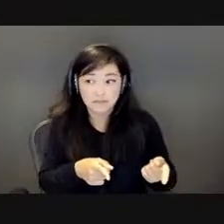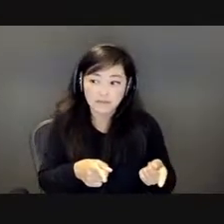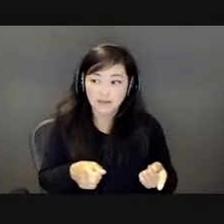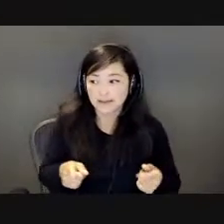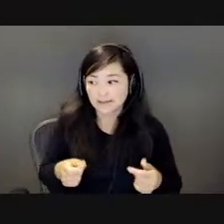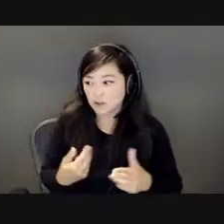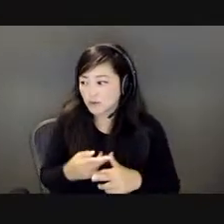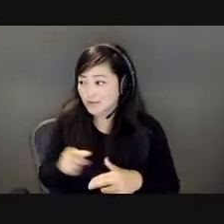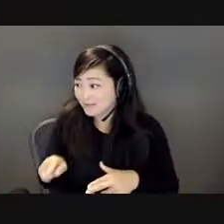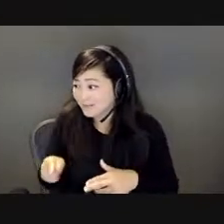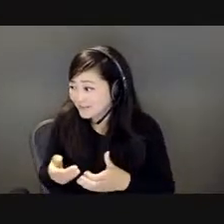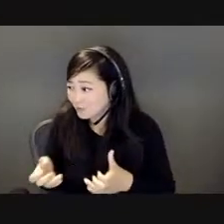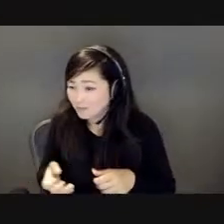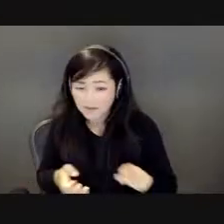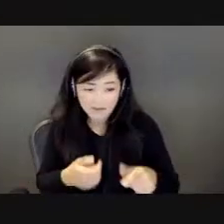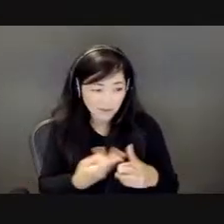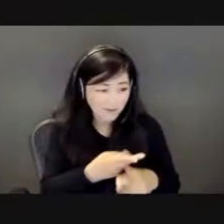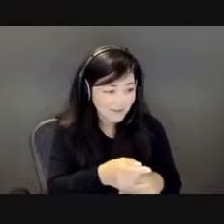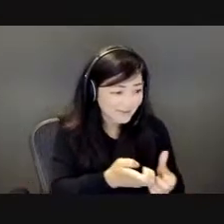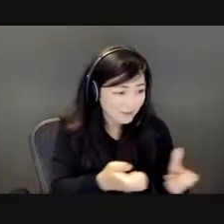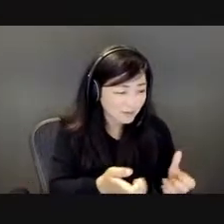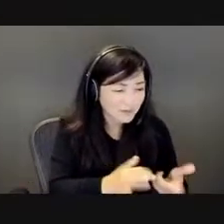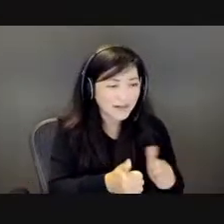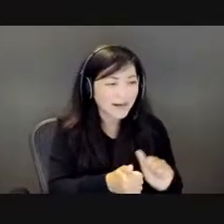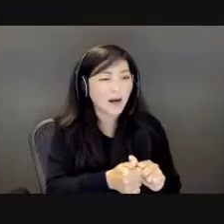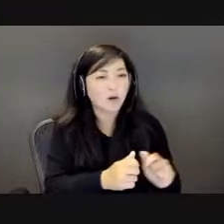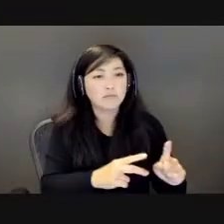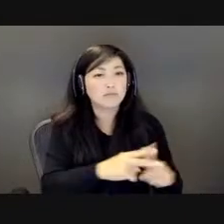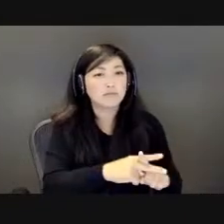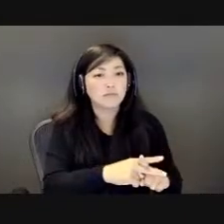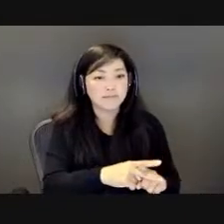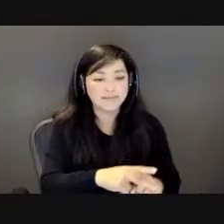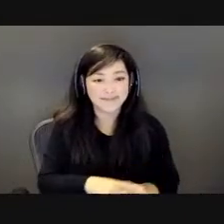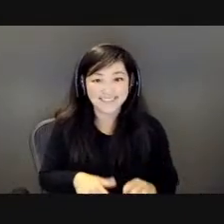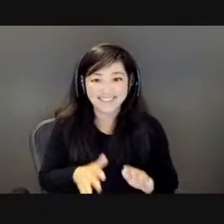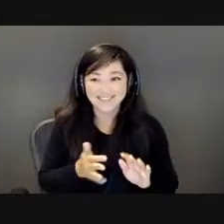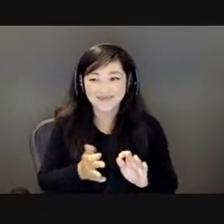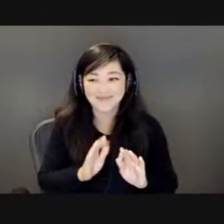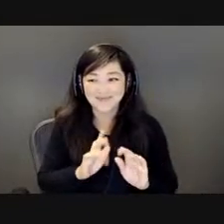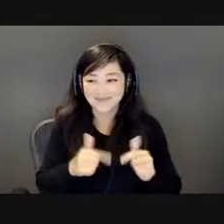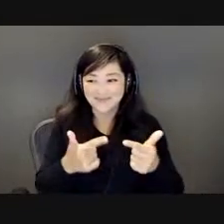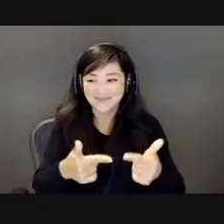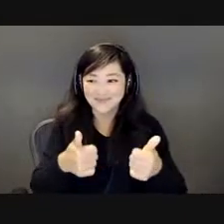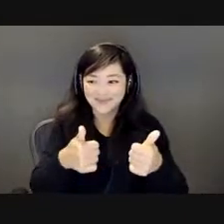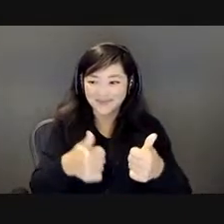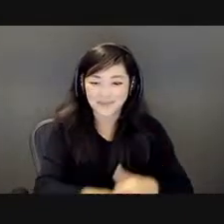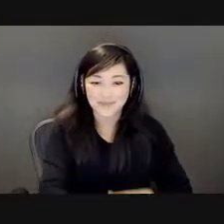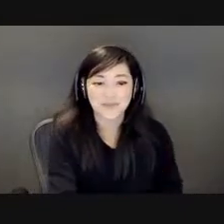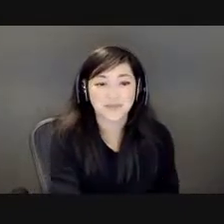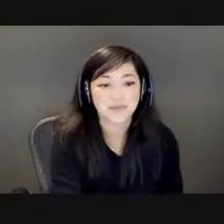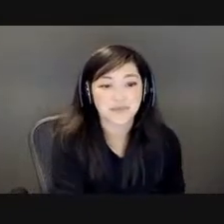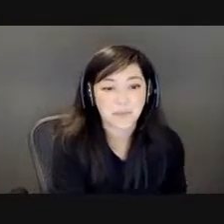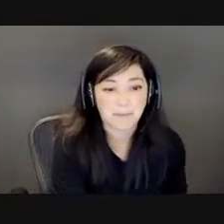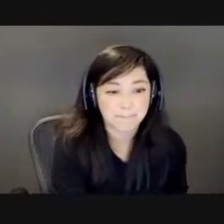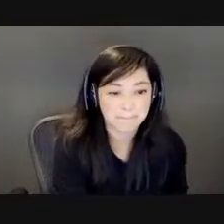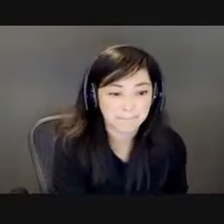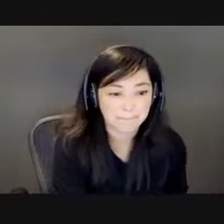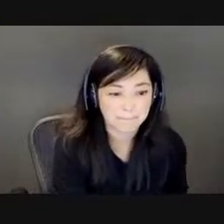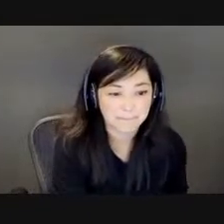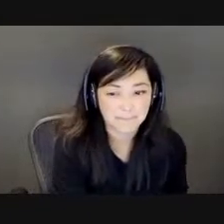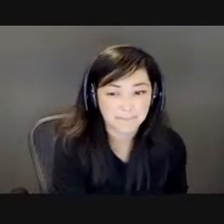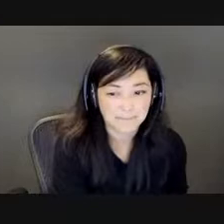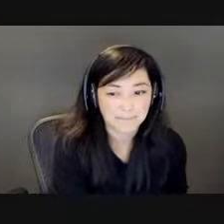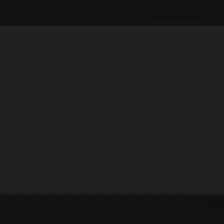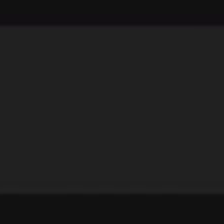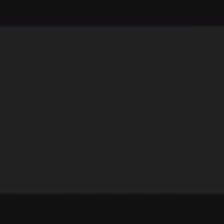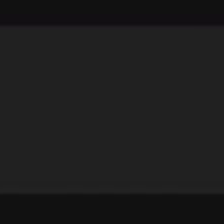So I always say, let's think about that aspect also. Yeah, so it's dynamic in terms of,